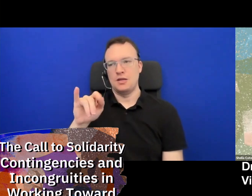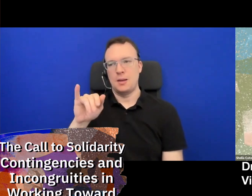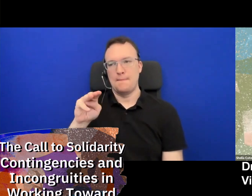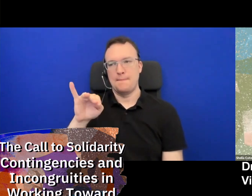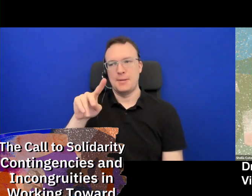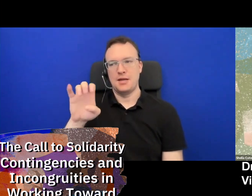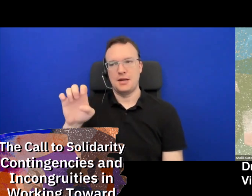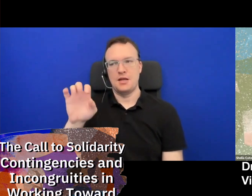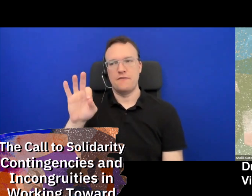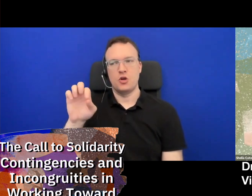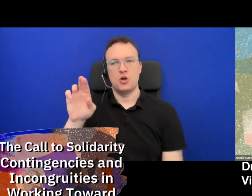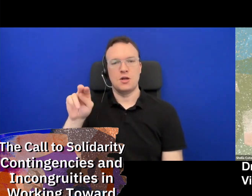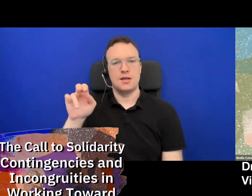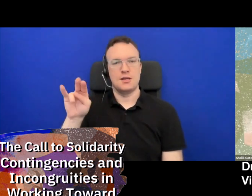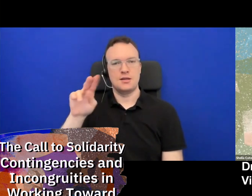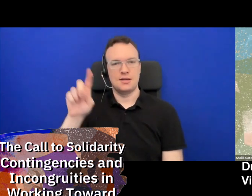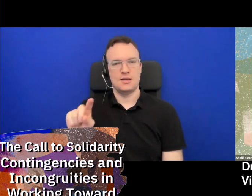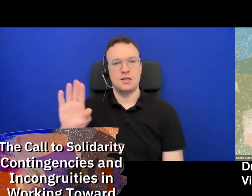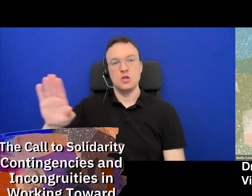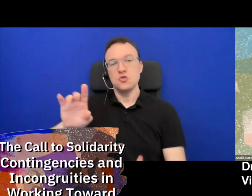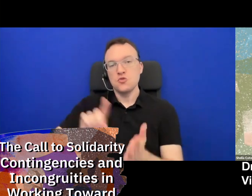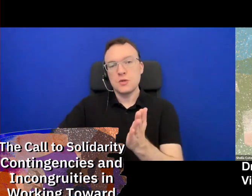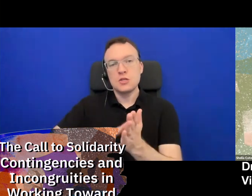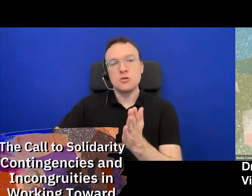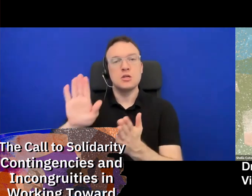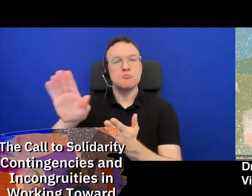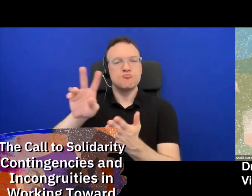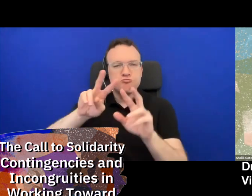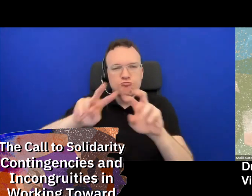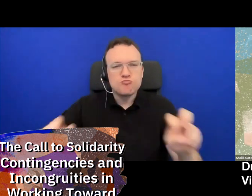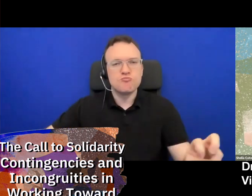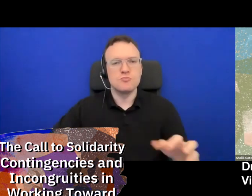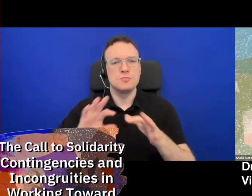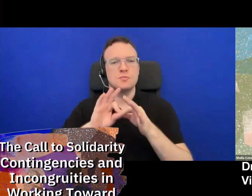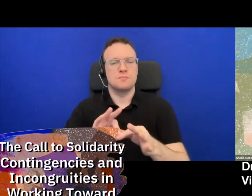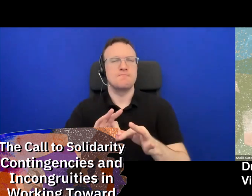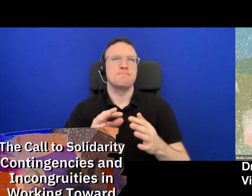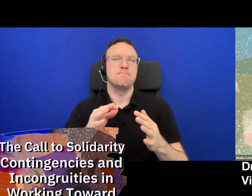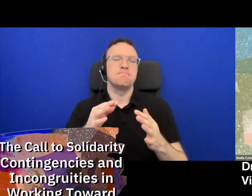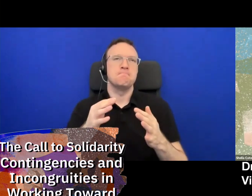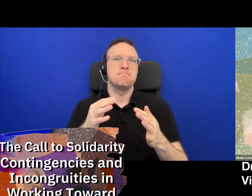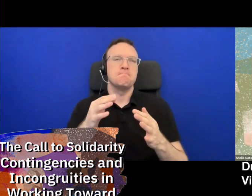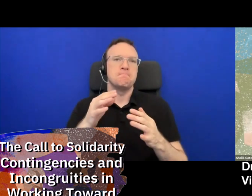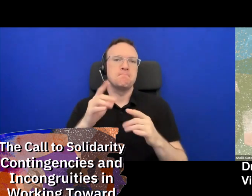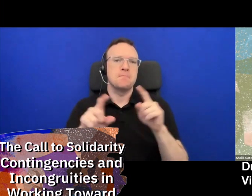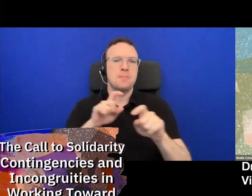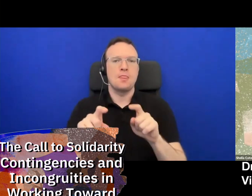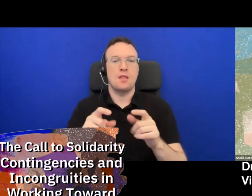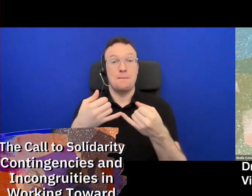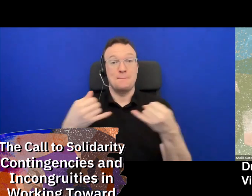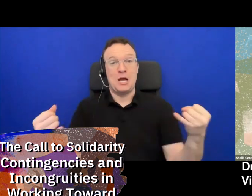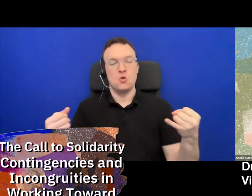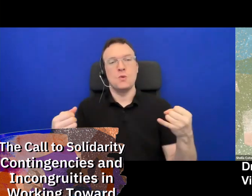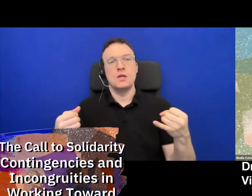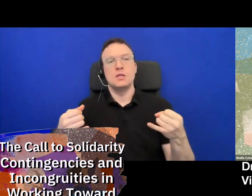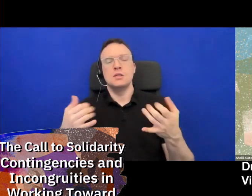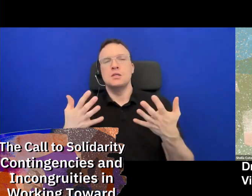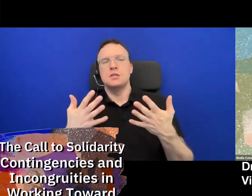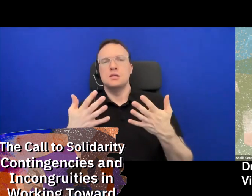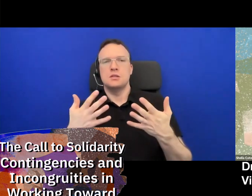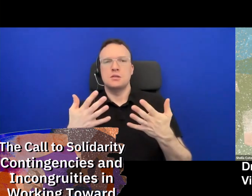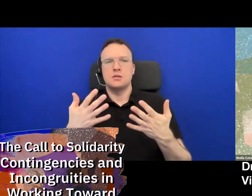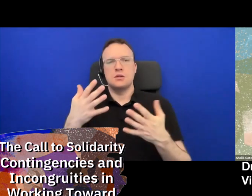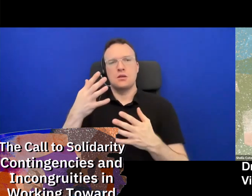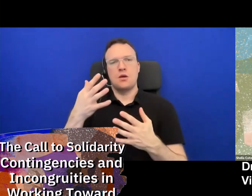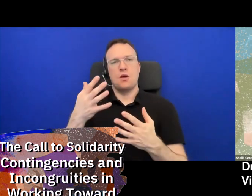Gaztambide-Fernández's research and scholarship are concerned with questions of symbolic boundaries and the